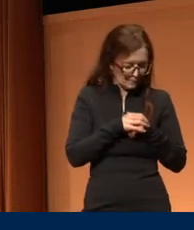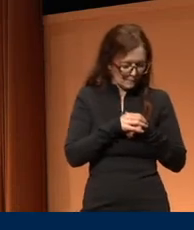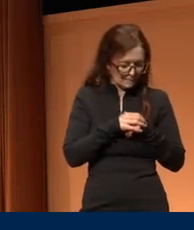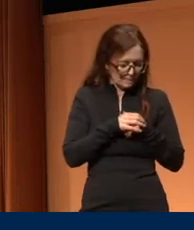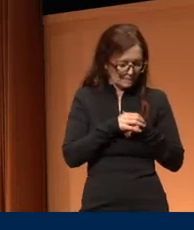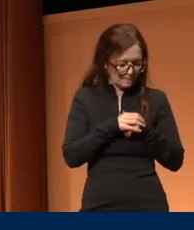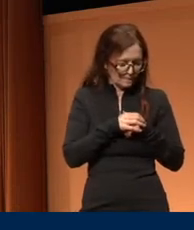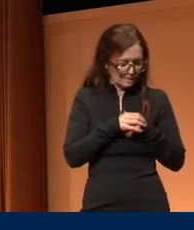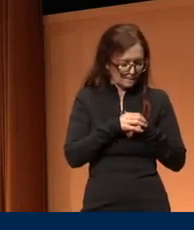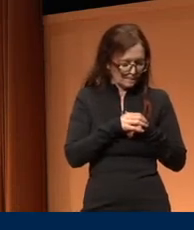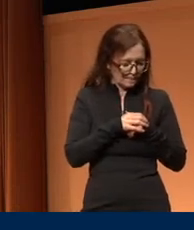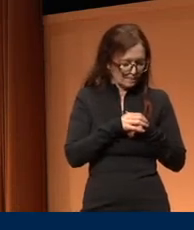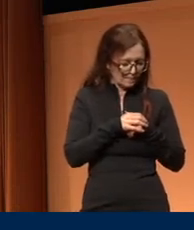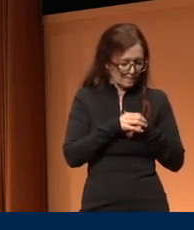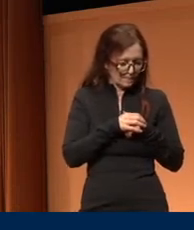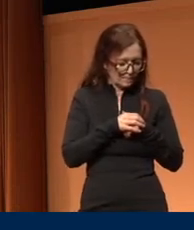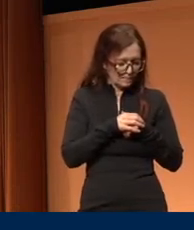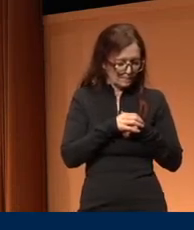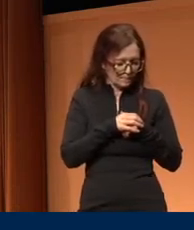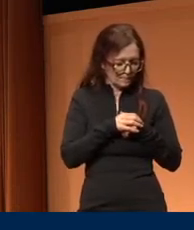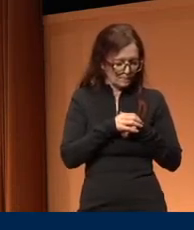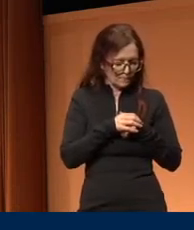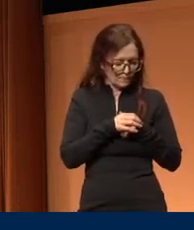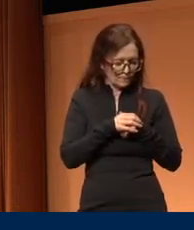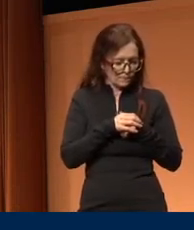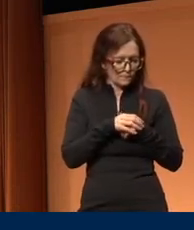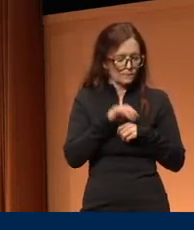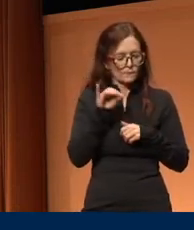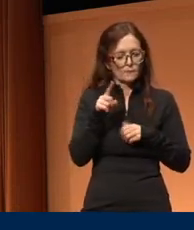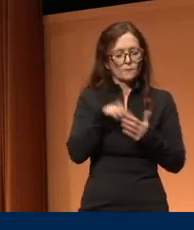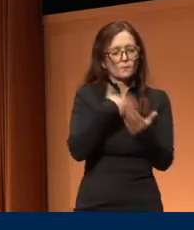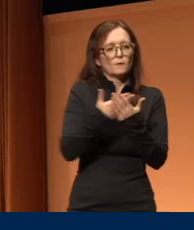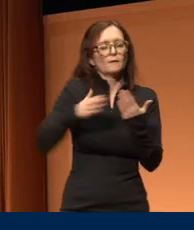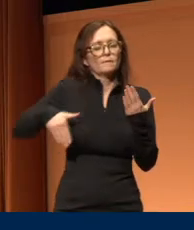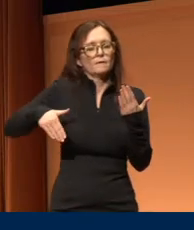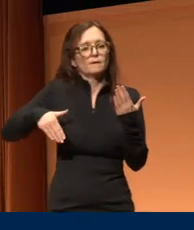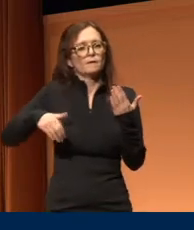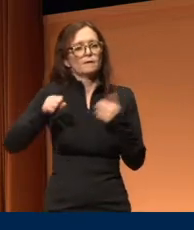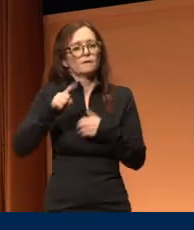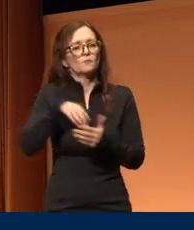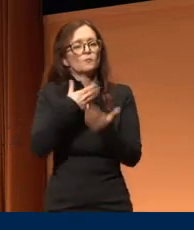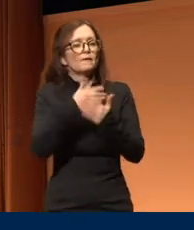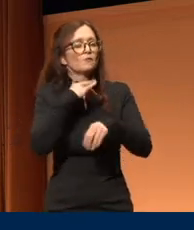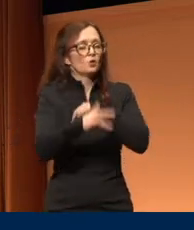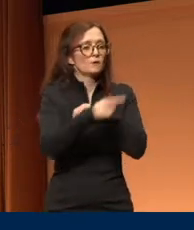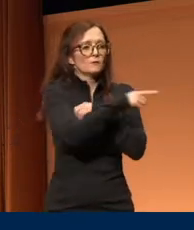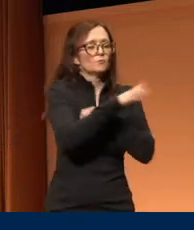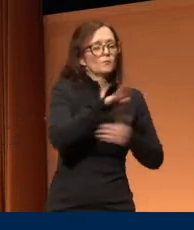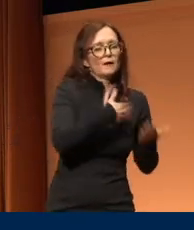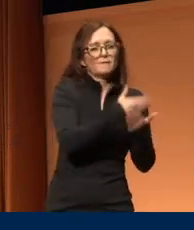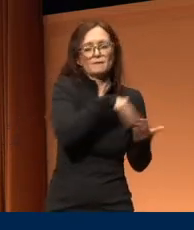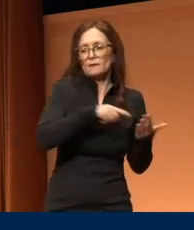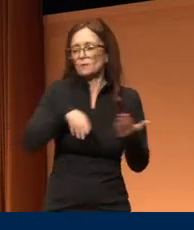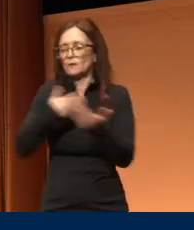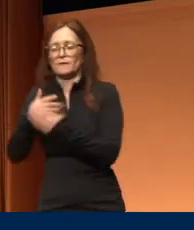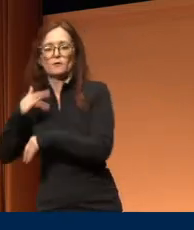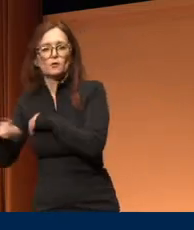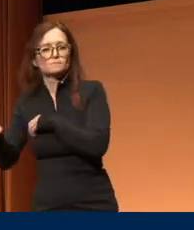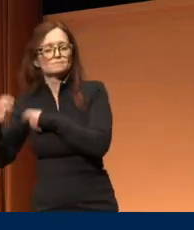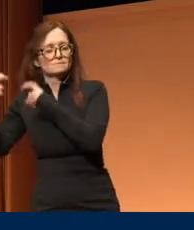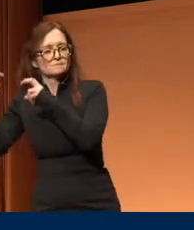quote, Finbar doesn't like arriving late, which means he often arrives early. He takes a